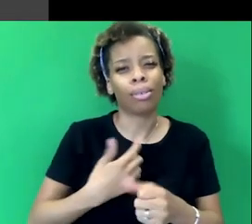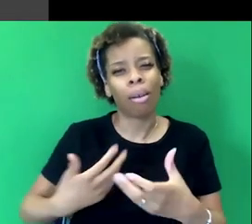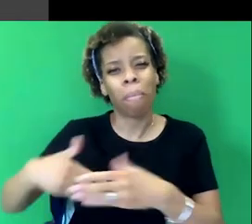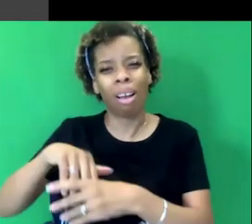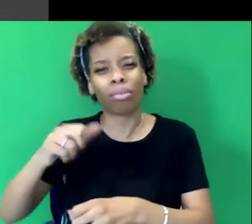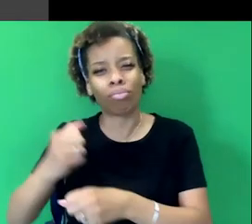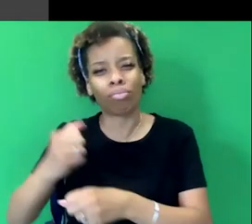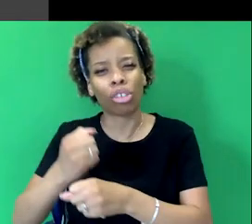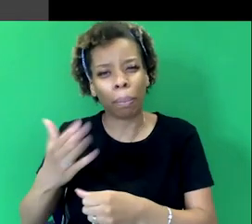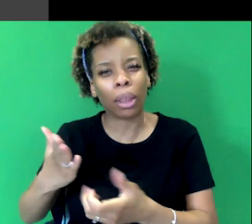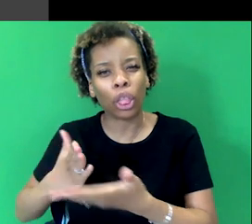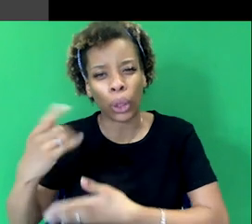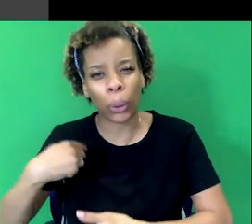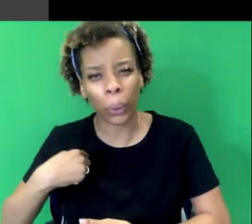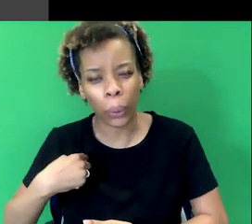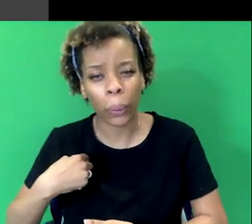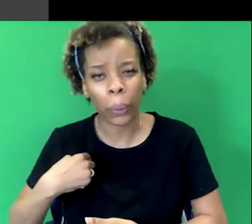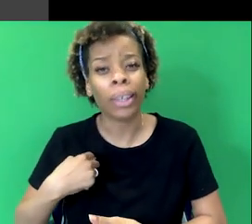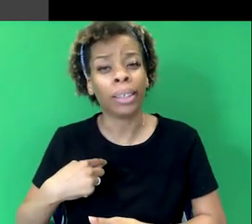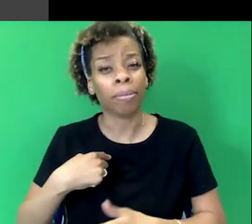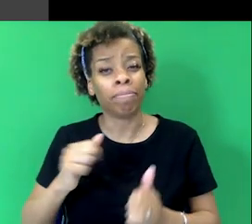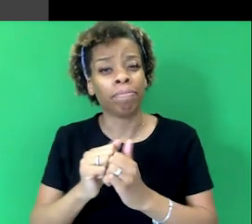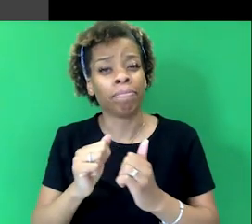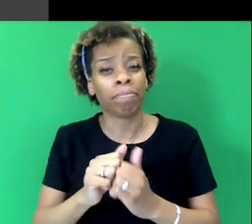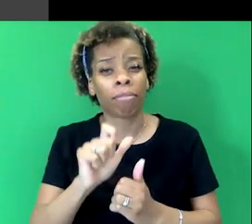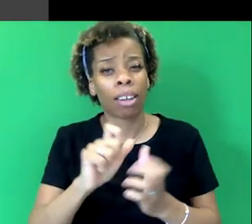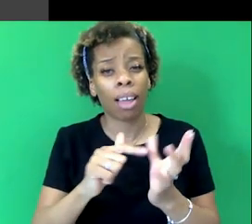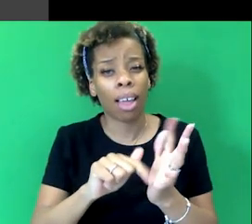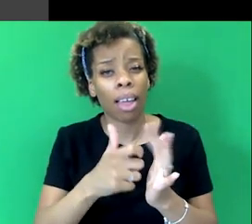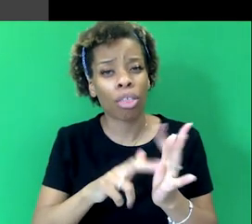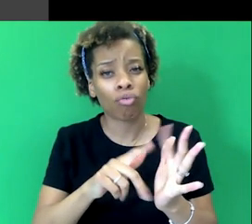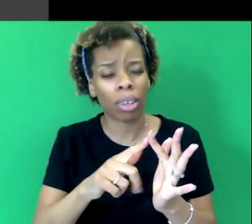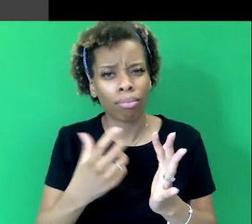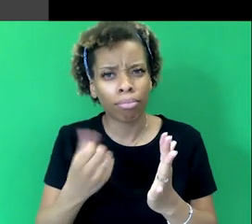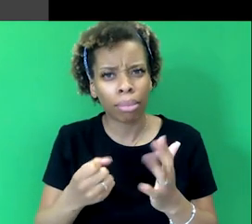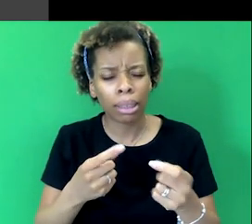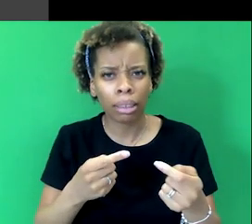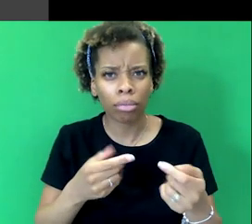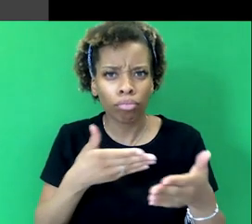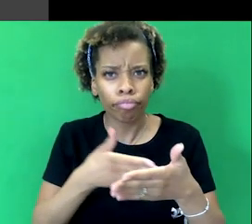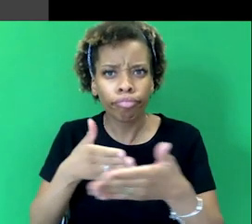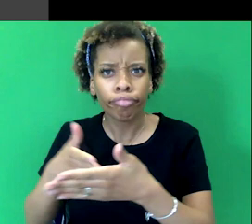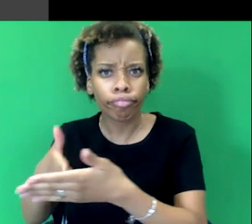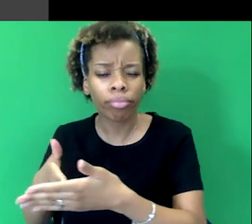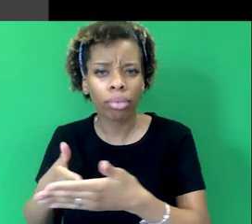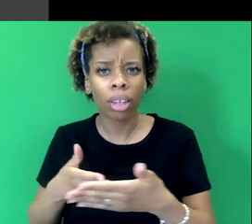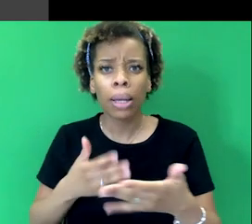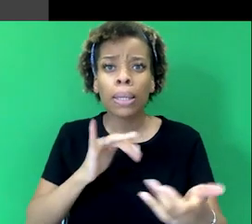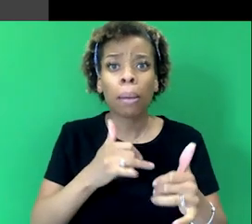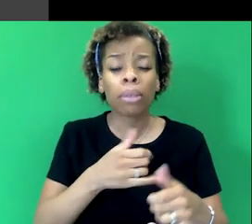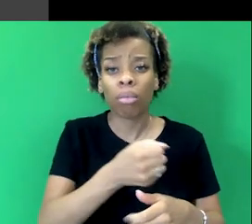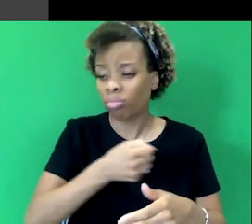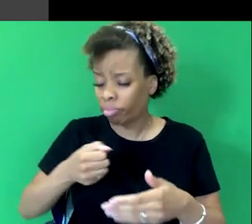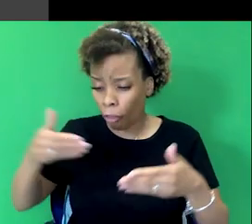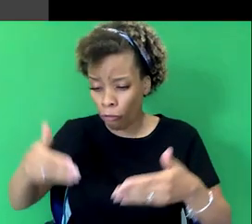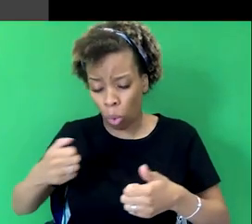before, and just echoing what Catherine's saying generally about the challenges, that you can be removed from the challenges on certain artistic sides,